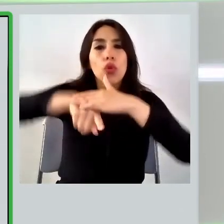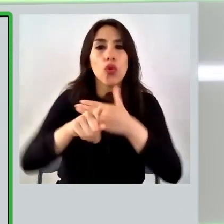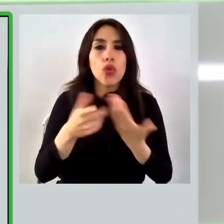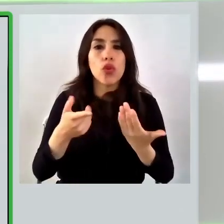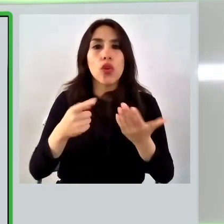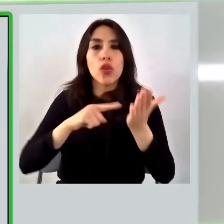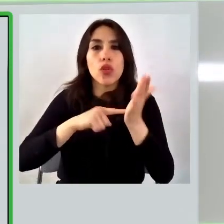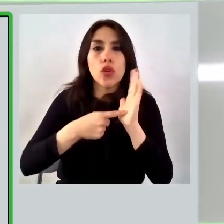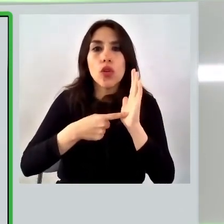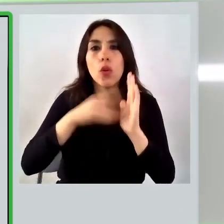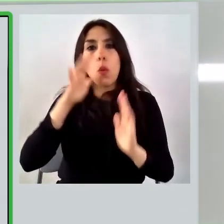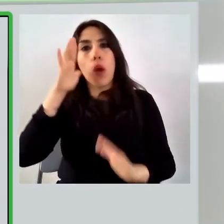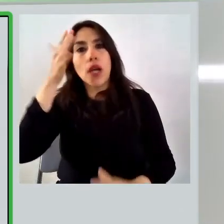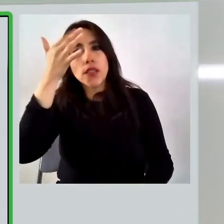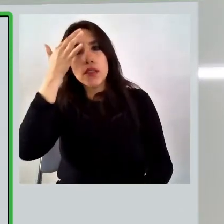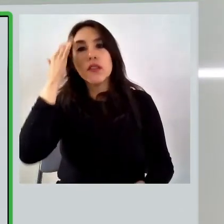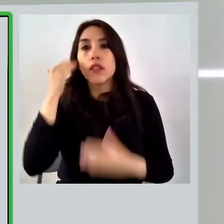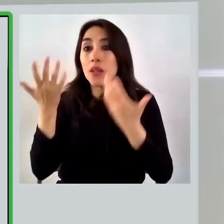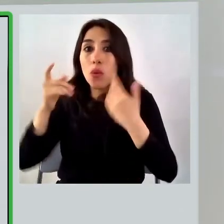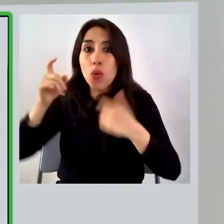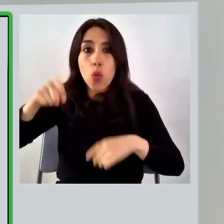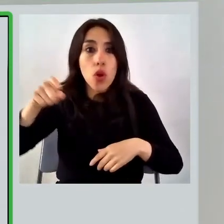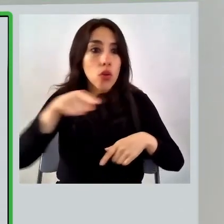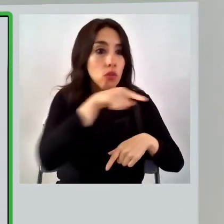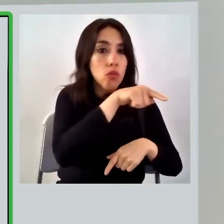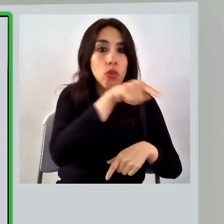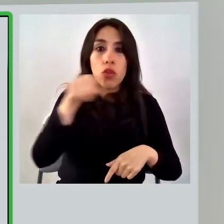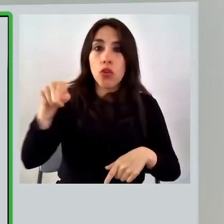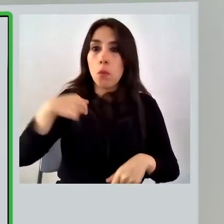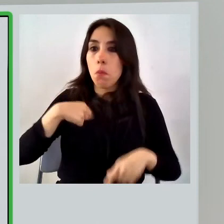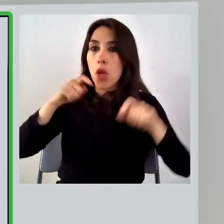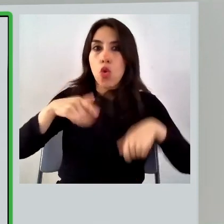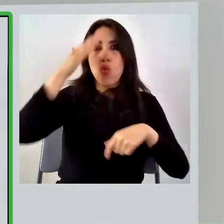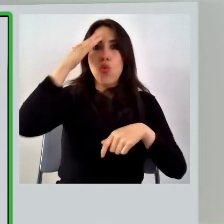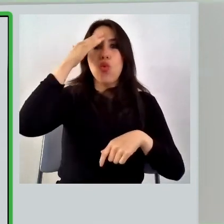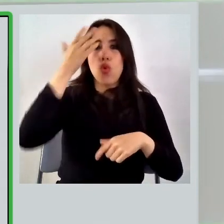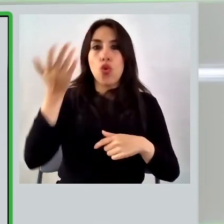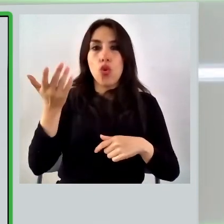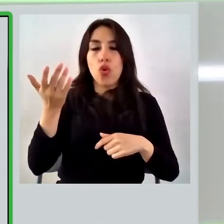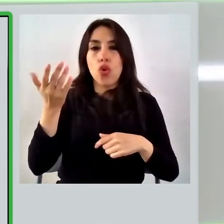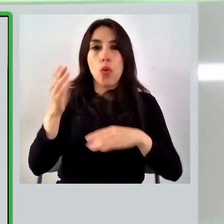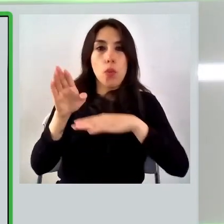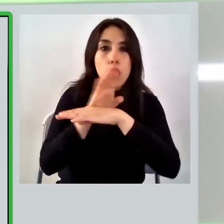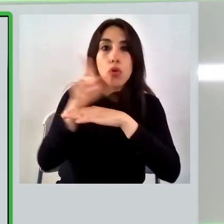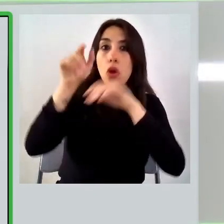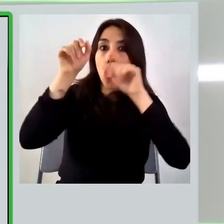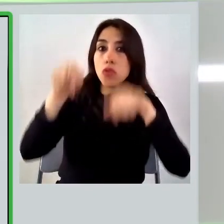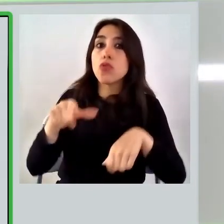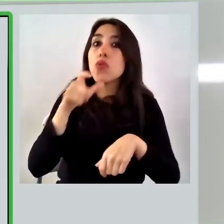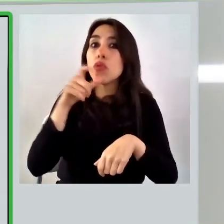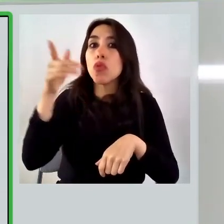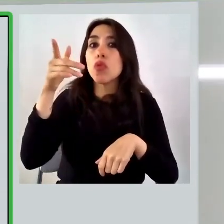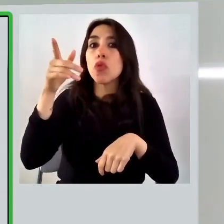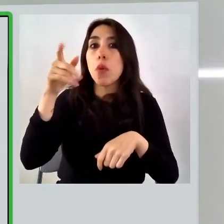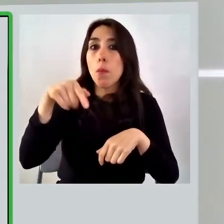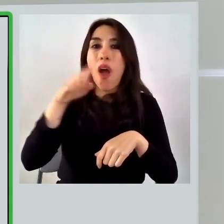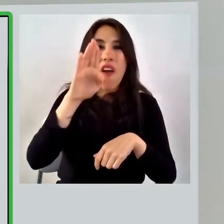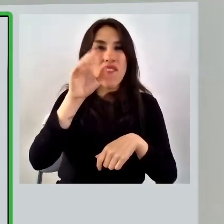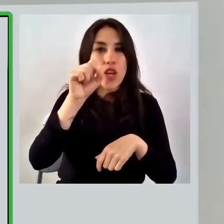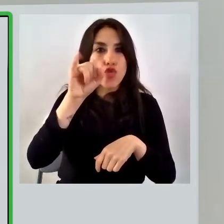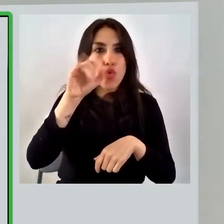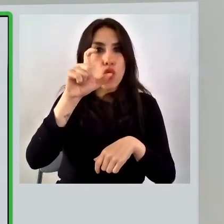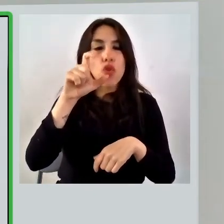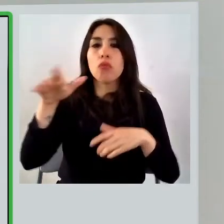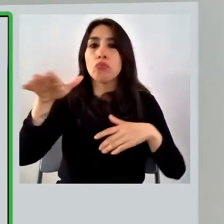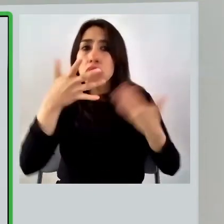the organizations can lay that foundation for inclusive work cultures that enable all employees to